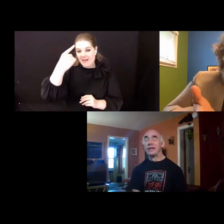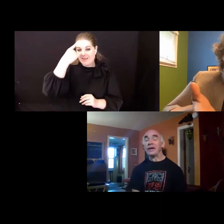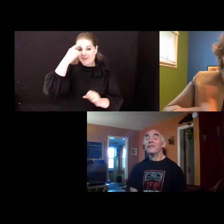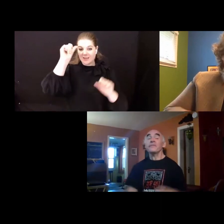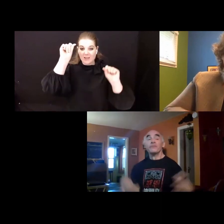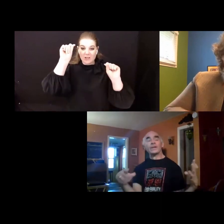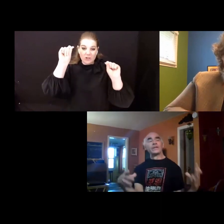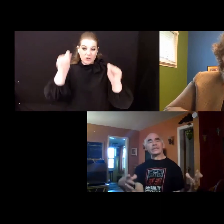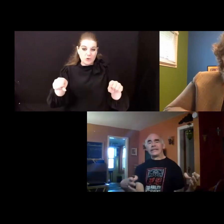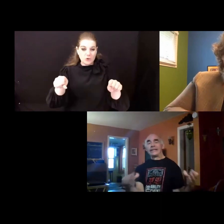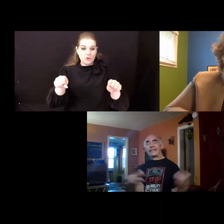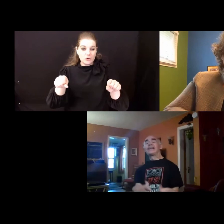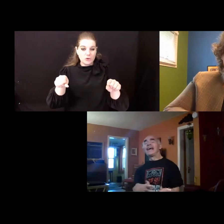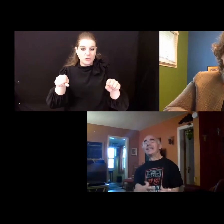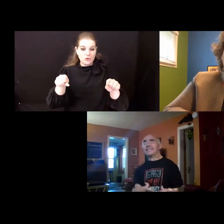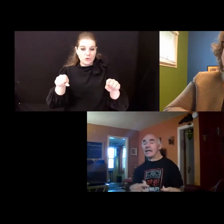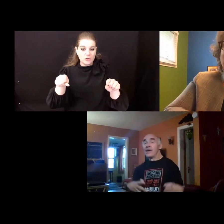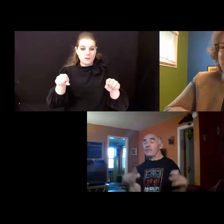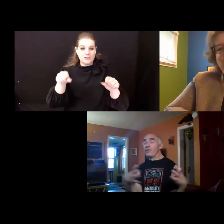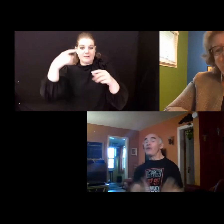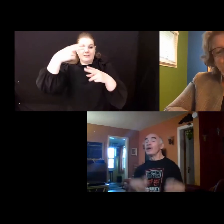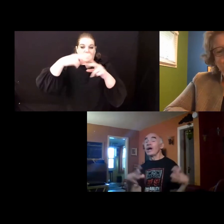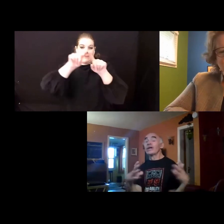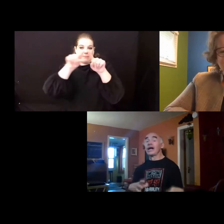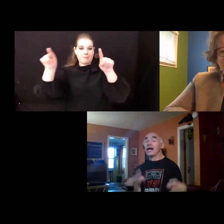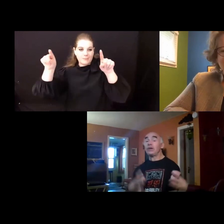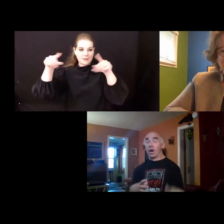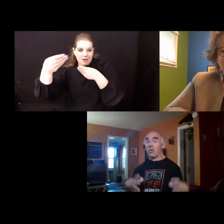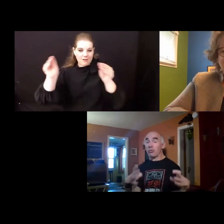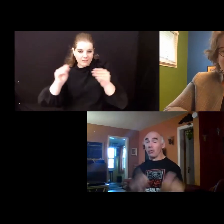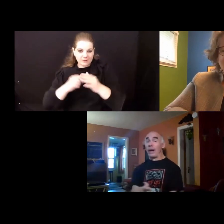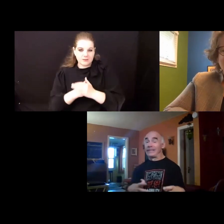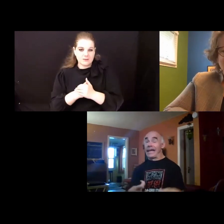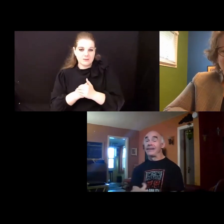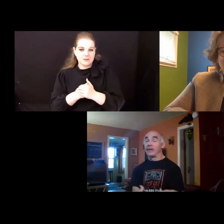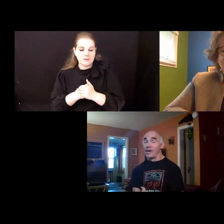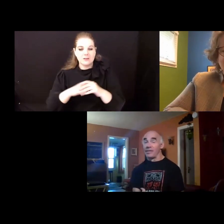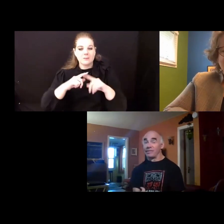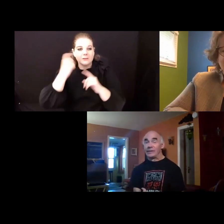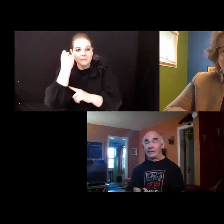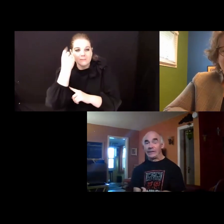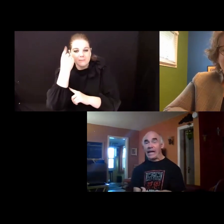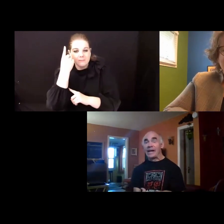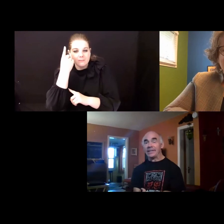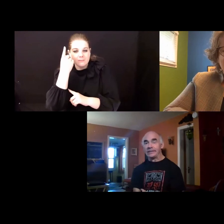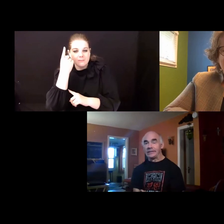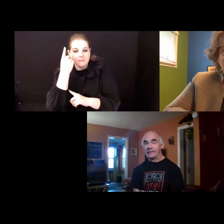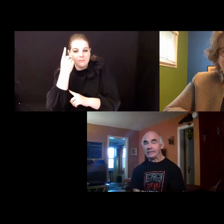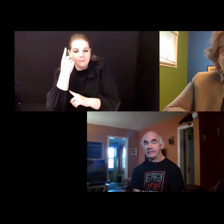could. But the thing is, people are going to know what that office